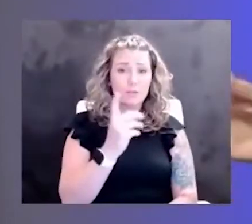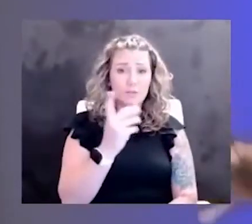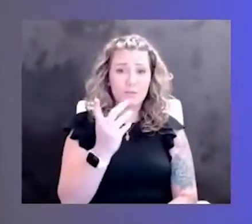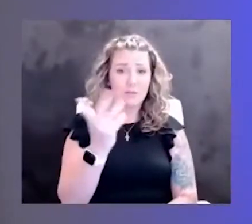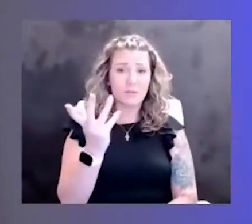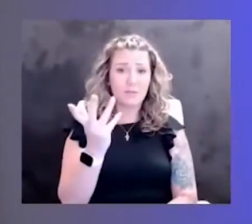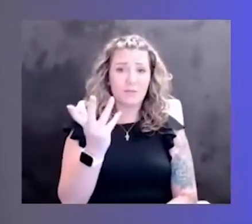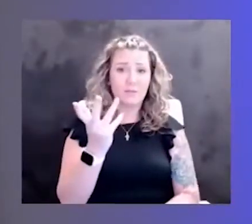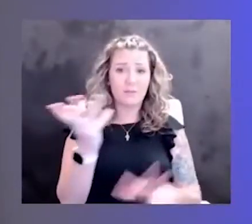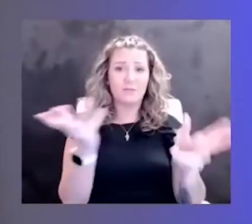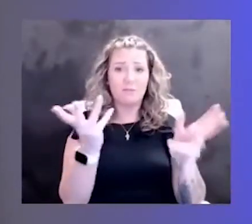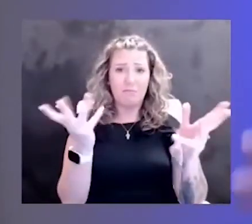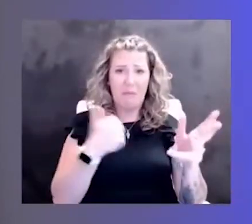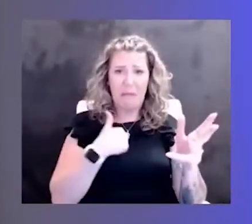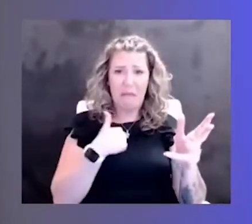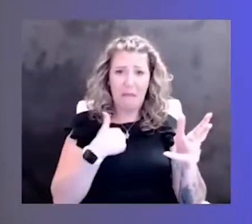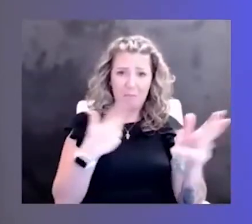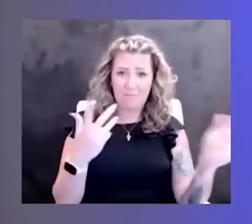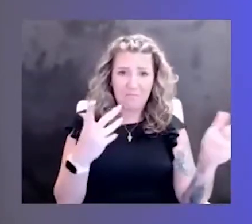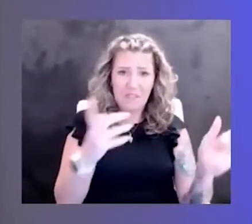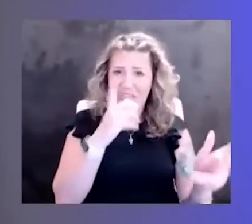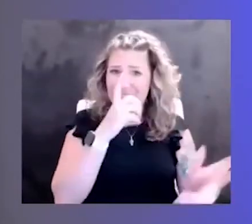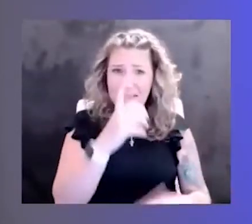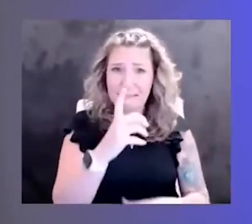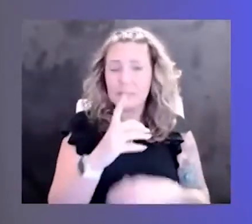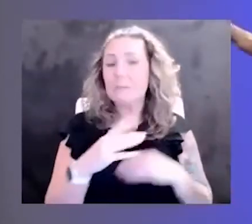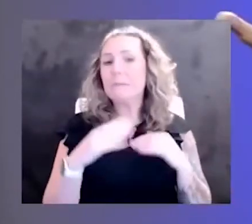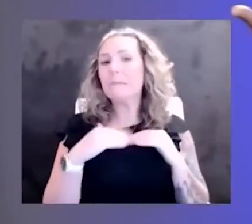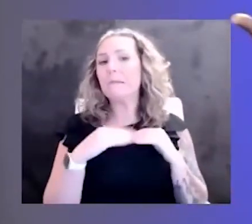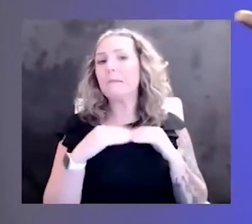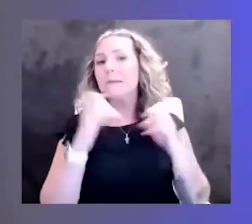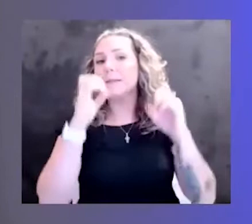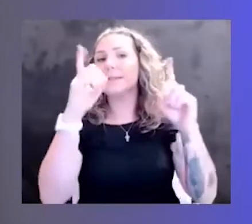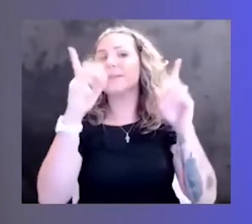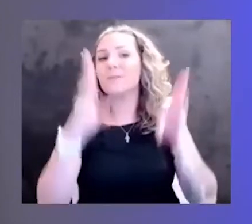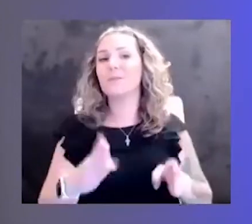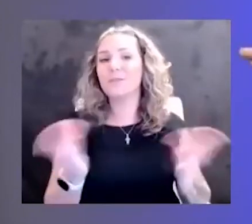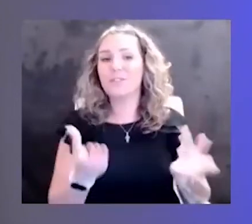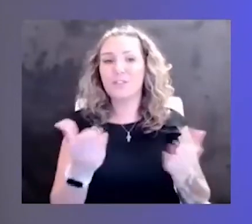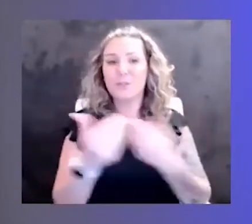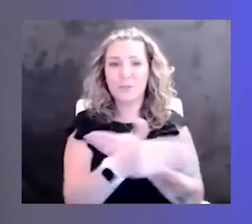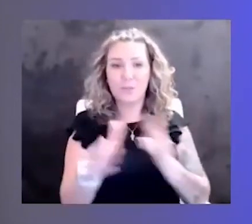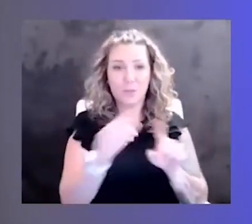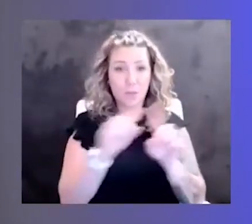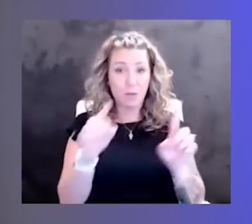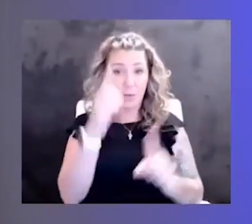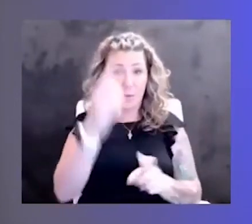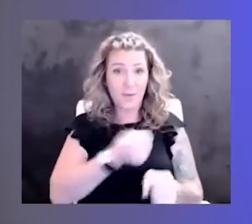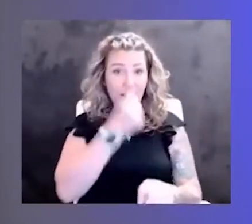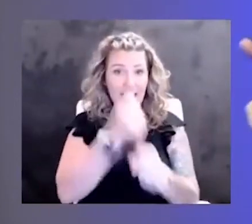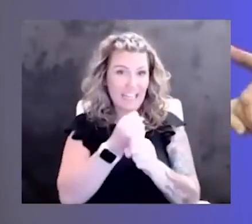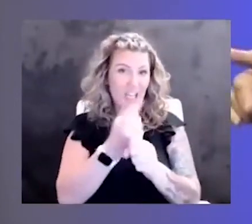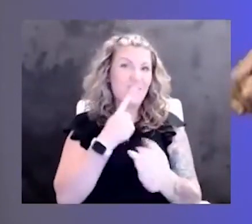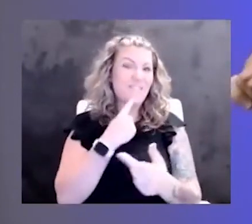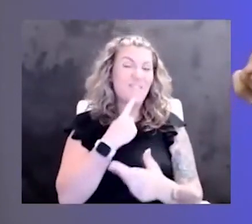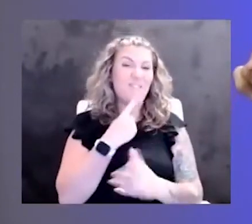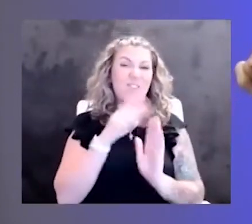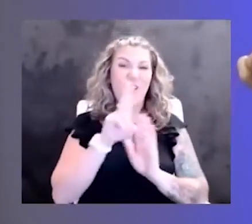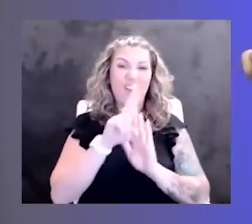I'm the least educated person in the room, I think. But it did take me 8 years to get my undergrad, so maybe a number of years.